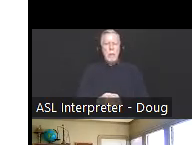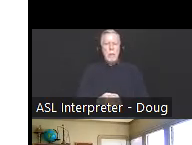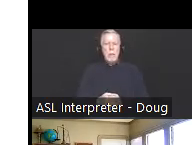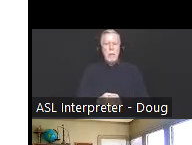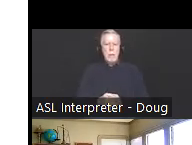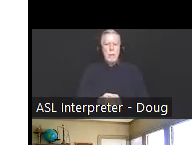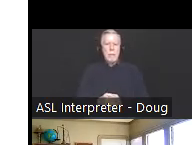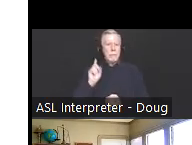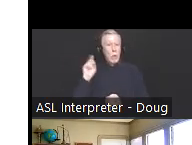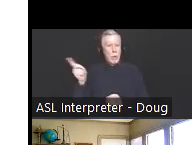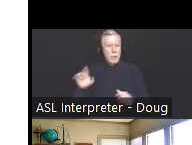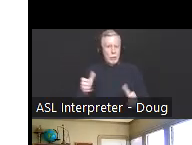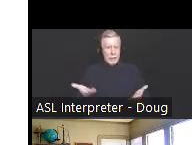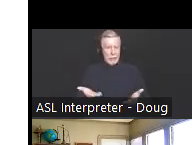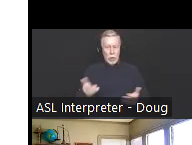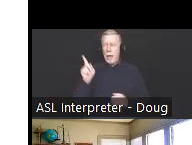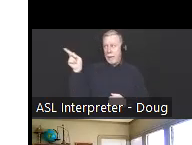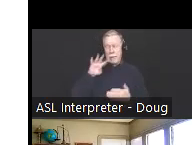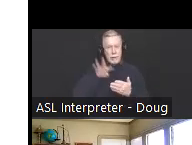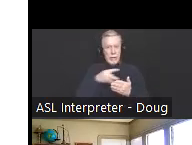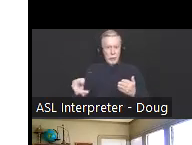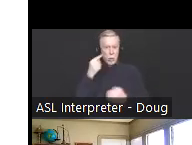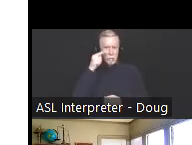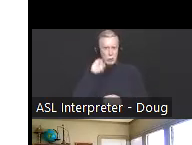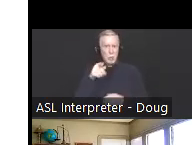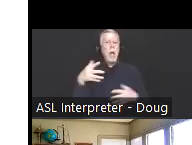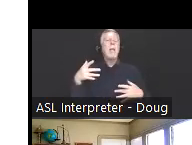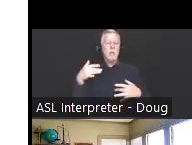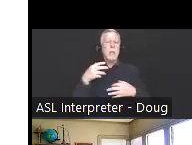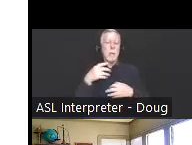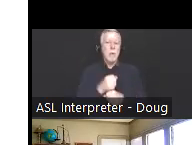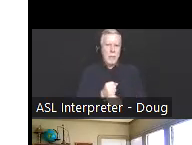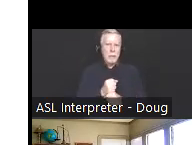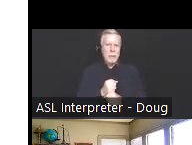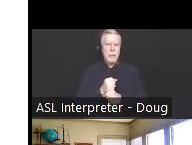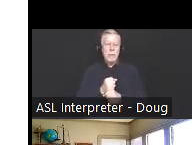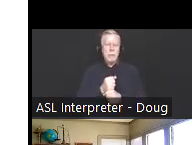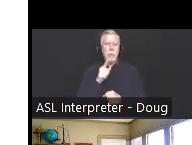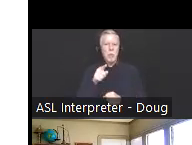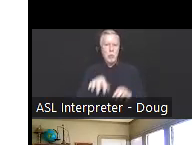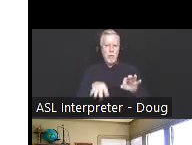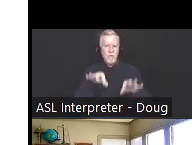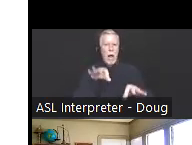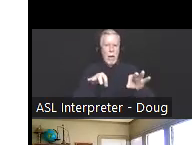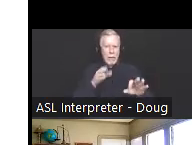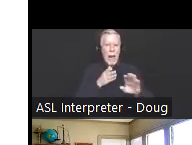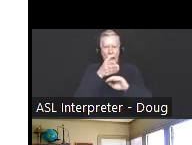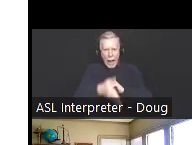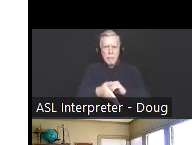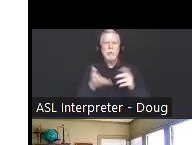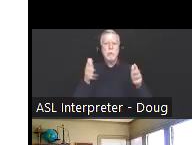here is this is just a chart for you to summarize, right? What you find when you map out